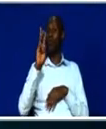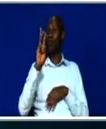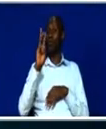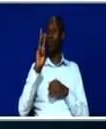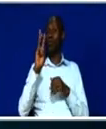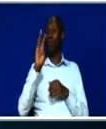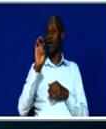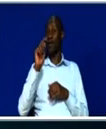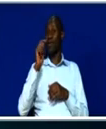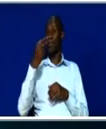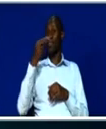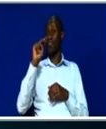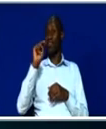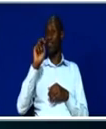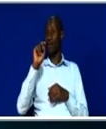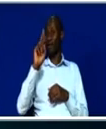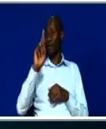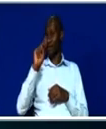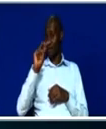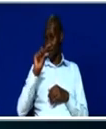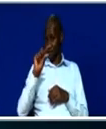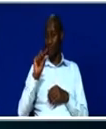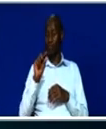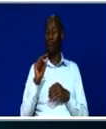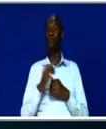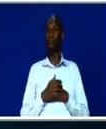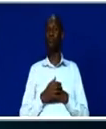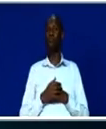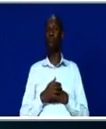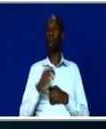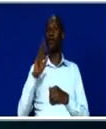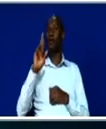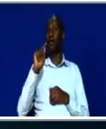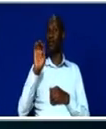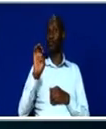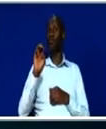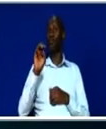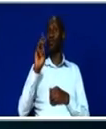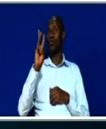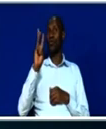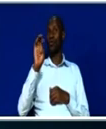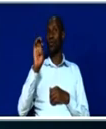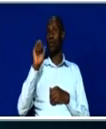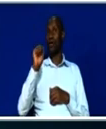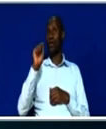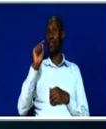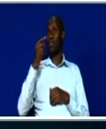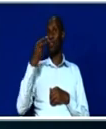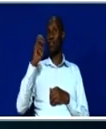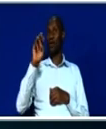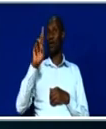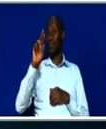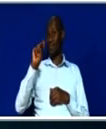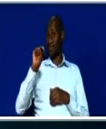than climate, give 3 other factors that influence the rate of weathering. The marks allocated are